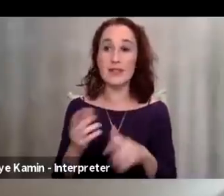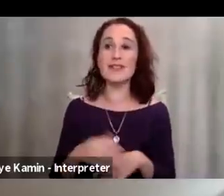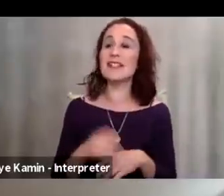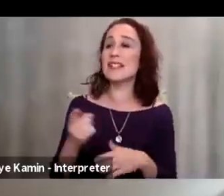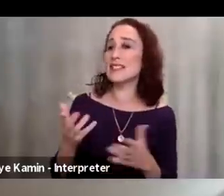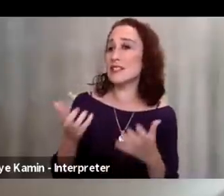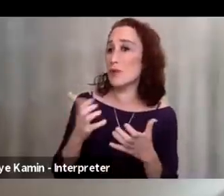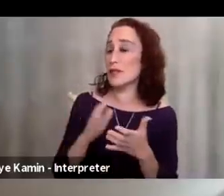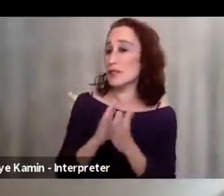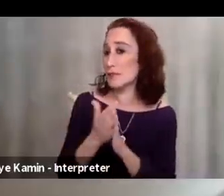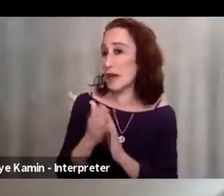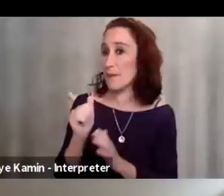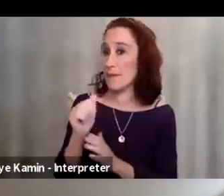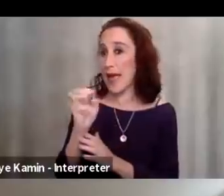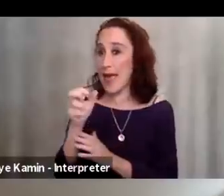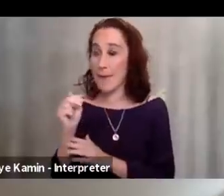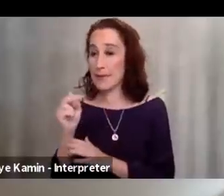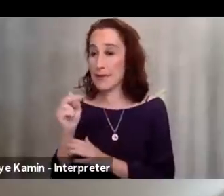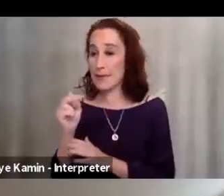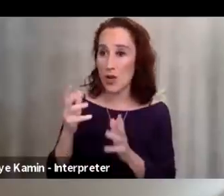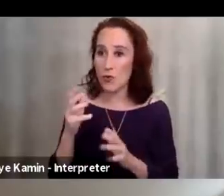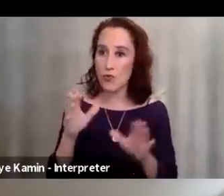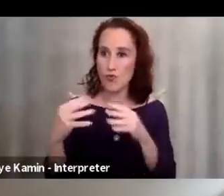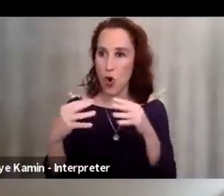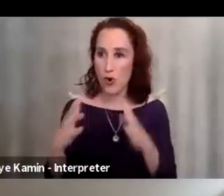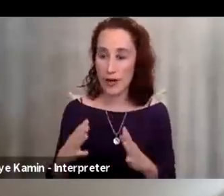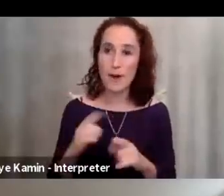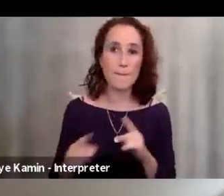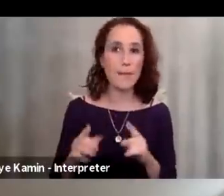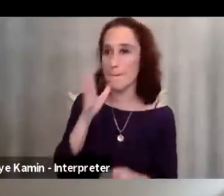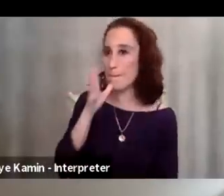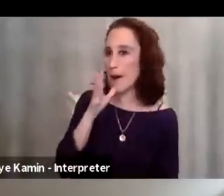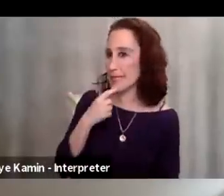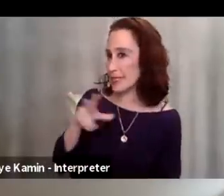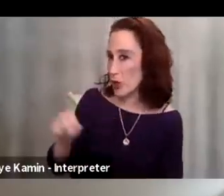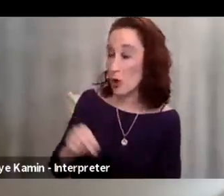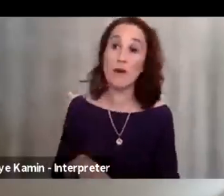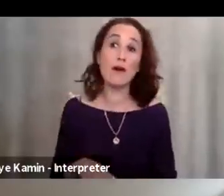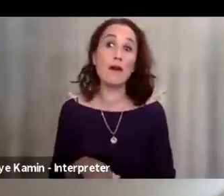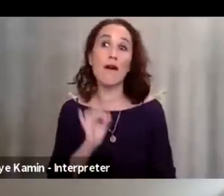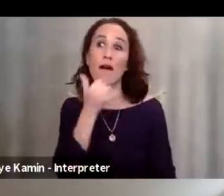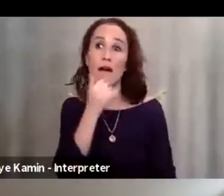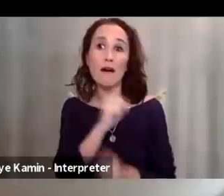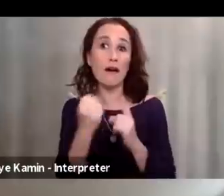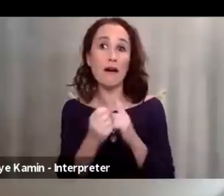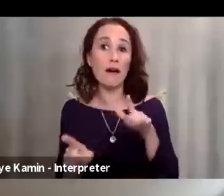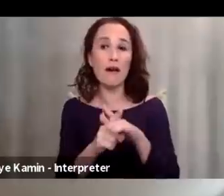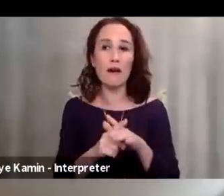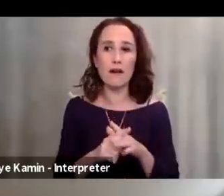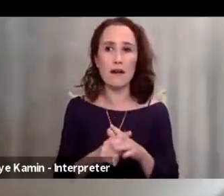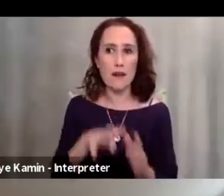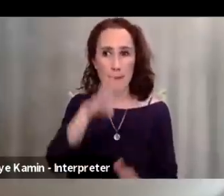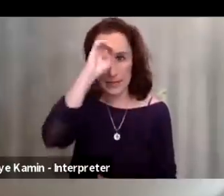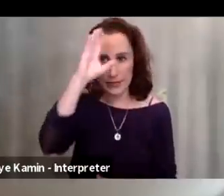can't do that. And so it follows what happens when unexpected situations arise. A mysterious boy shows